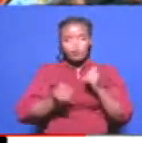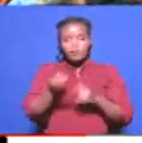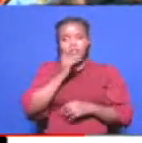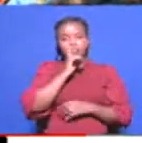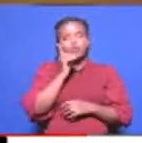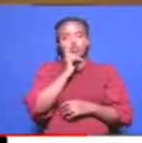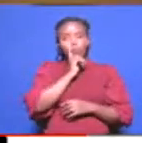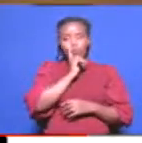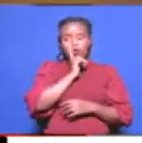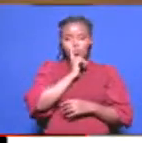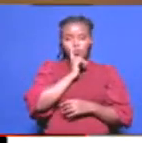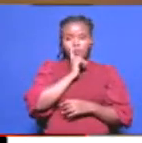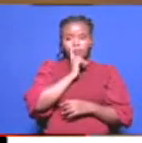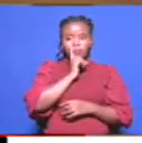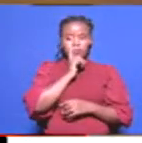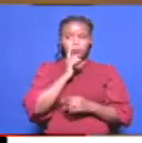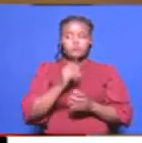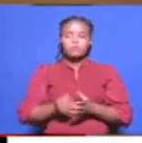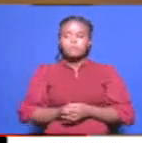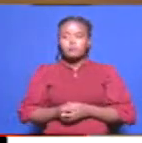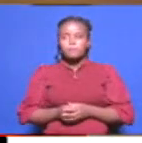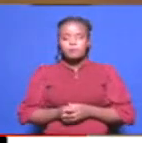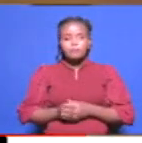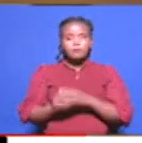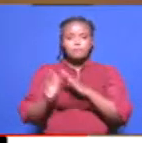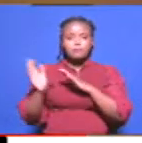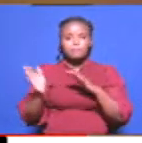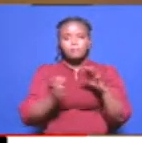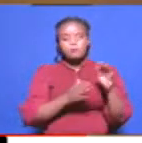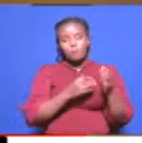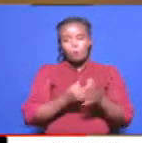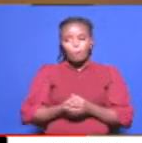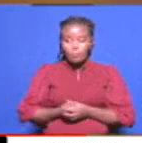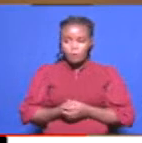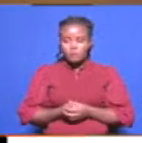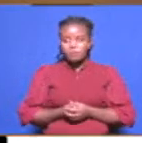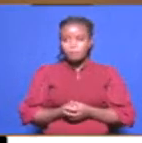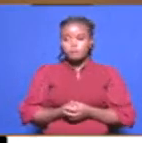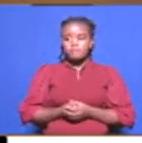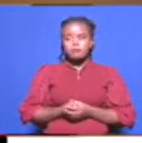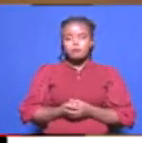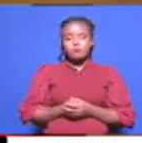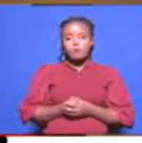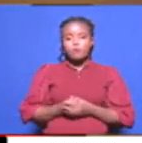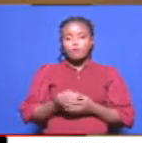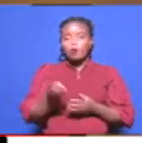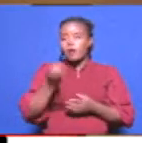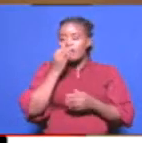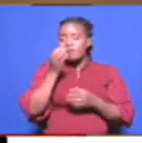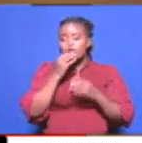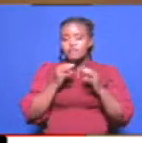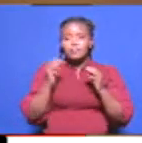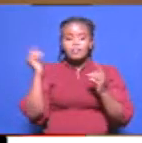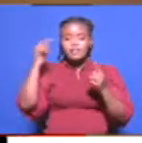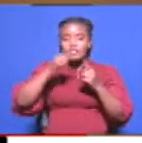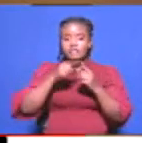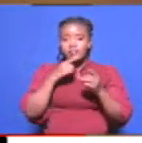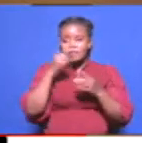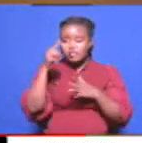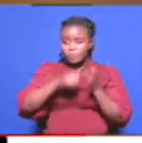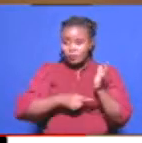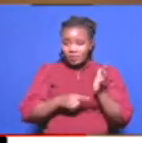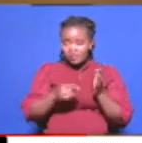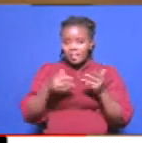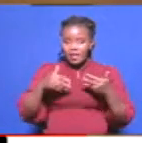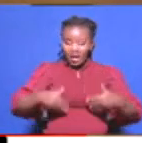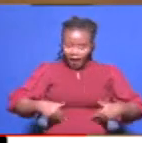Edition. The Route to Food initiative says the current hunger crisis in Kenya can only be